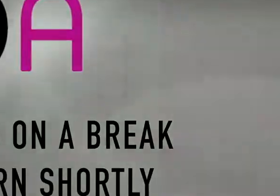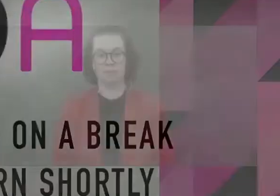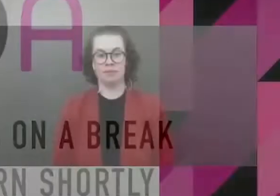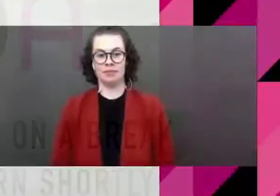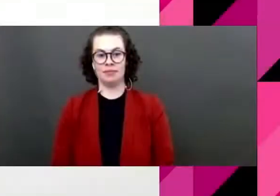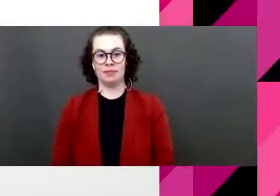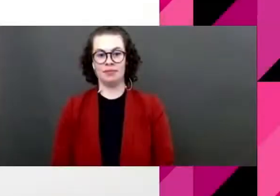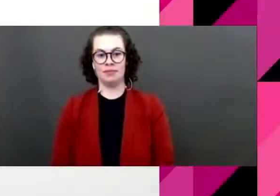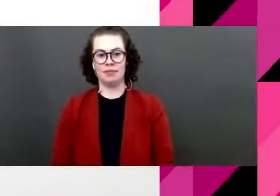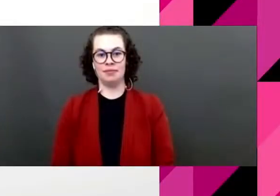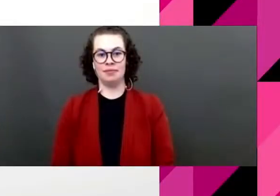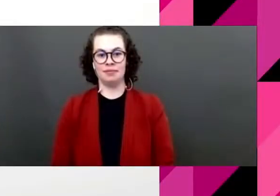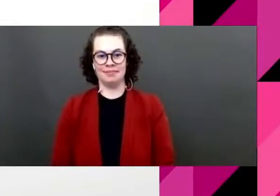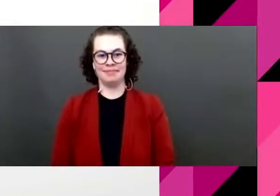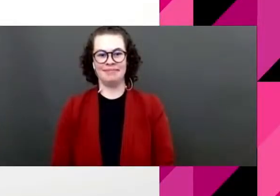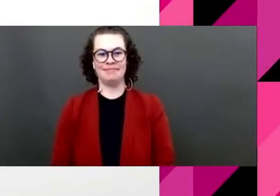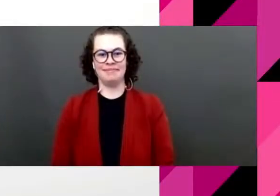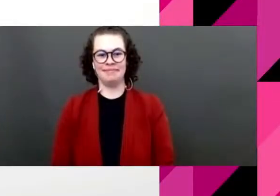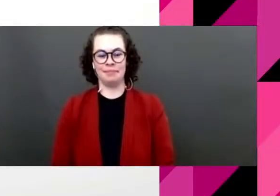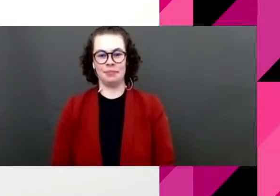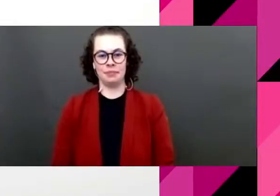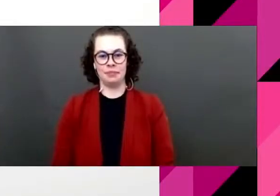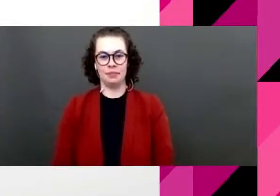It's Aideen. I'll introduce you, Catherine. Fine, thank you.